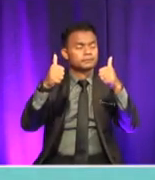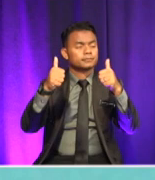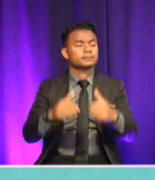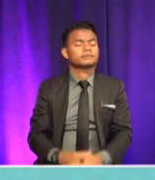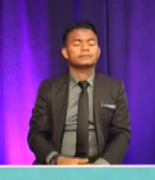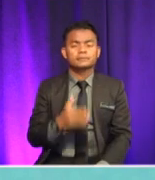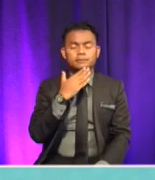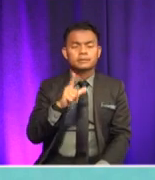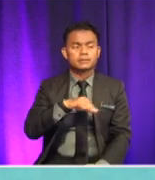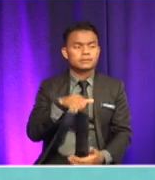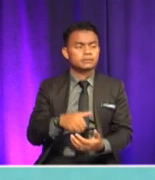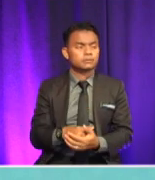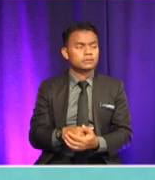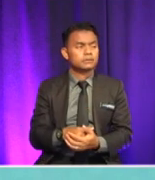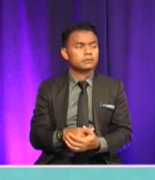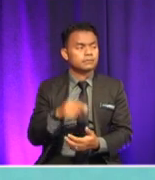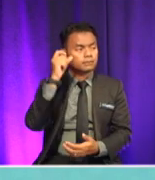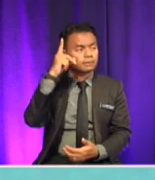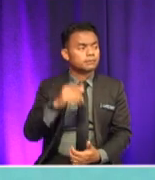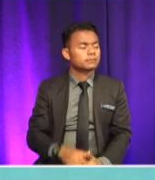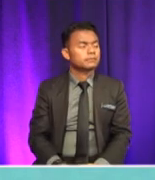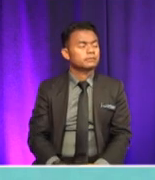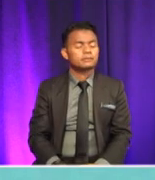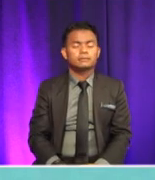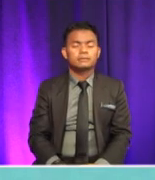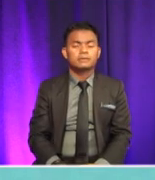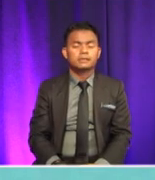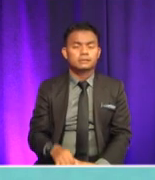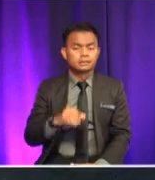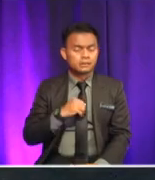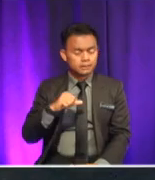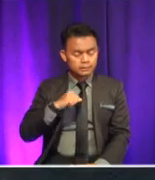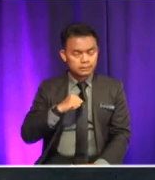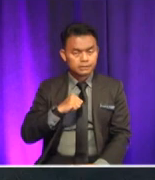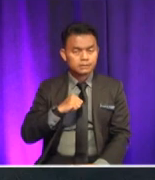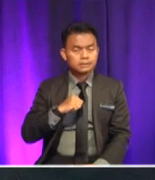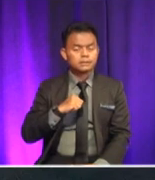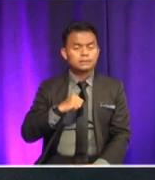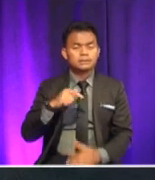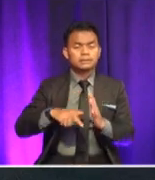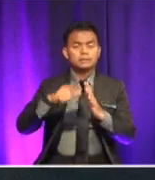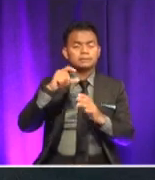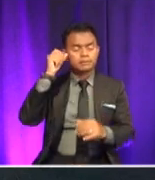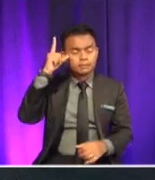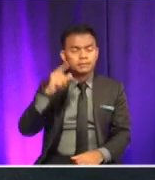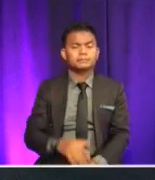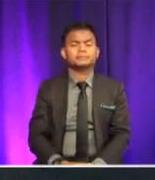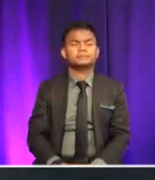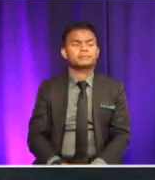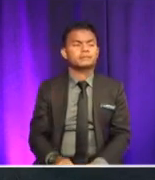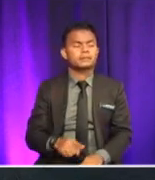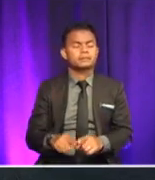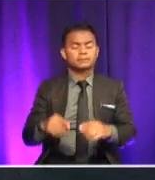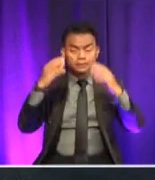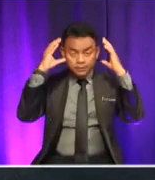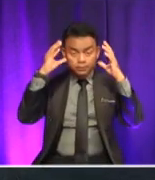Nice. Everyone is, even for me watching this, I feel more confident in answering Birds of Paradise. But with that, teacher, I would like to